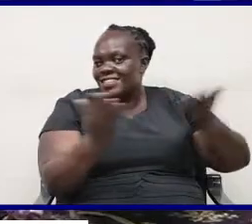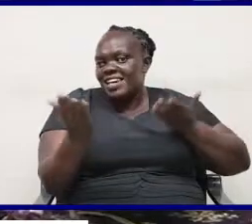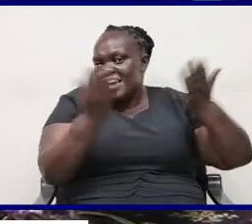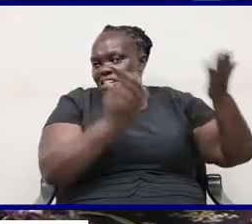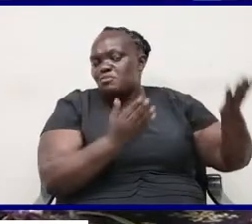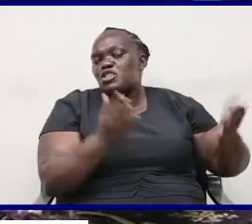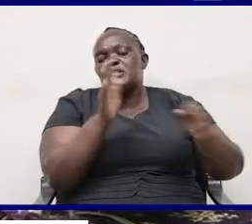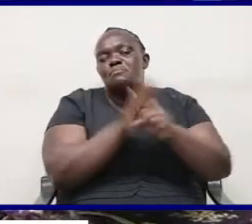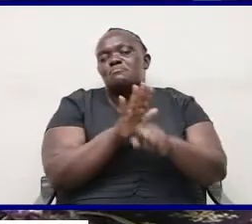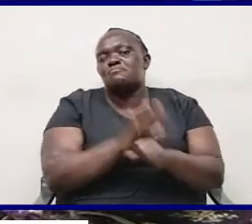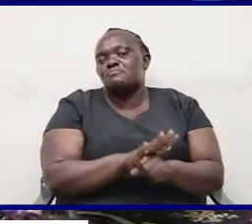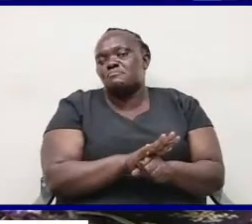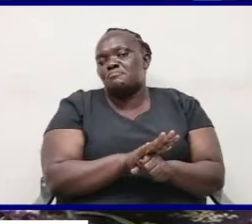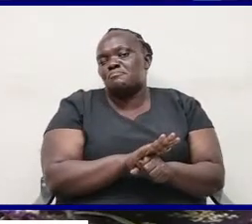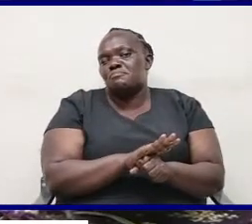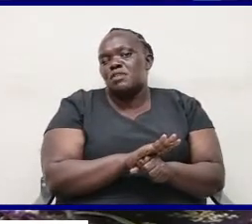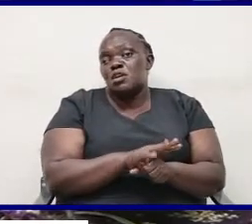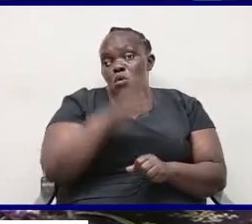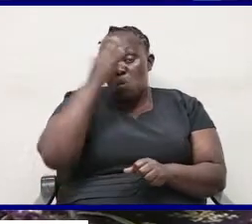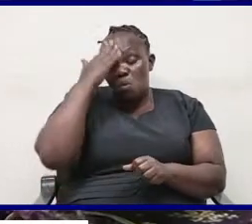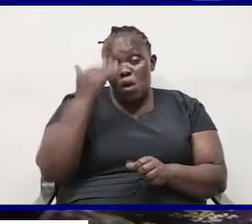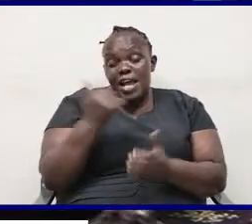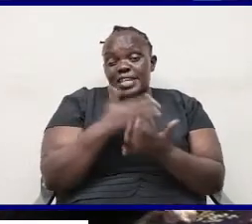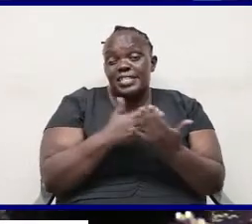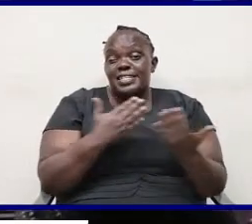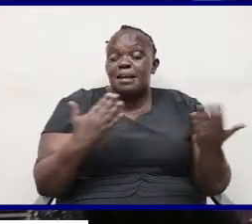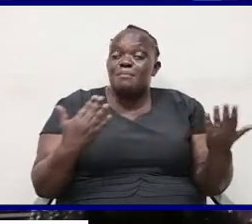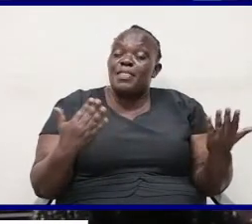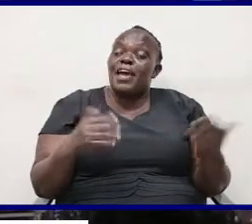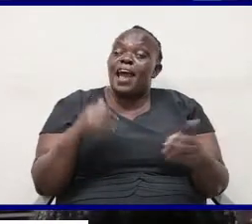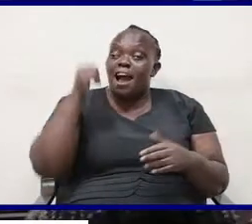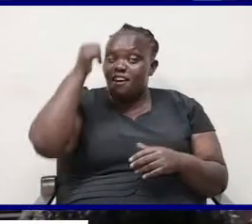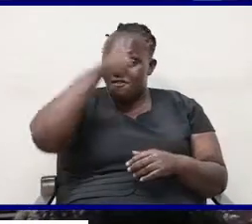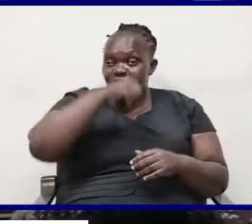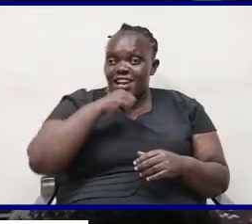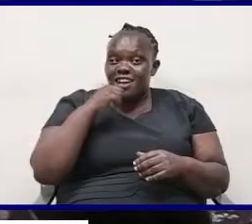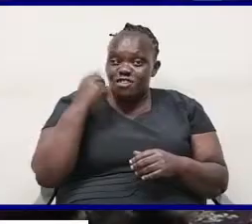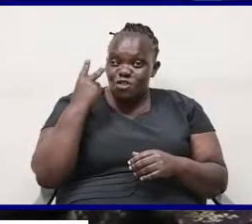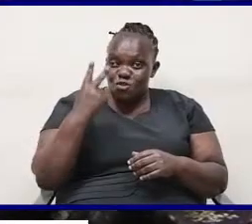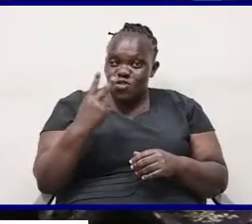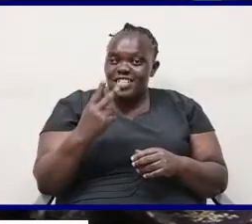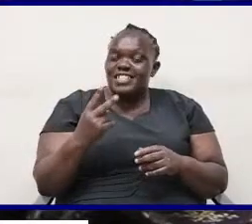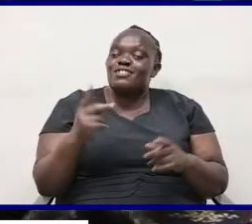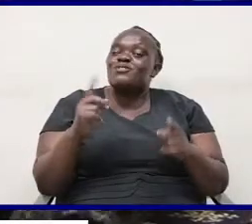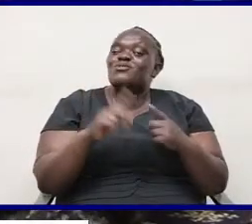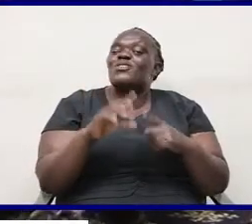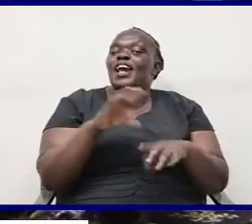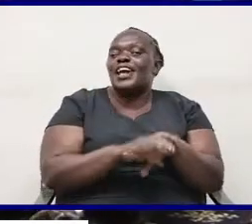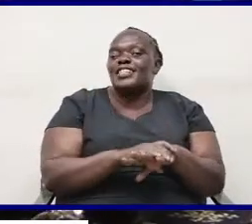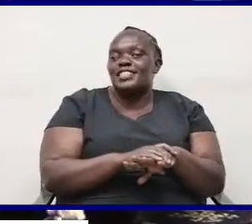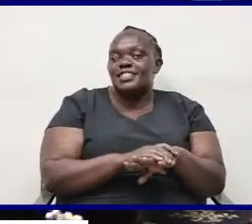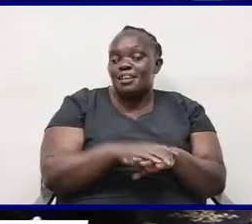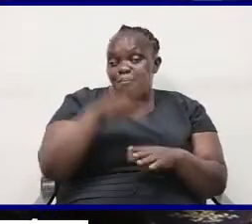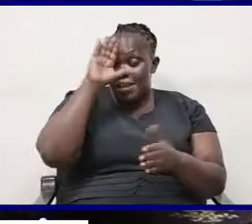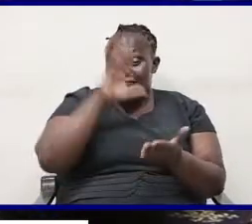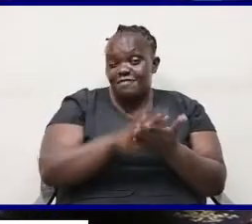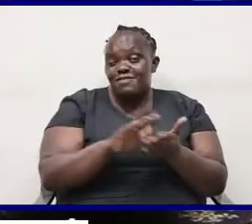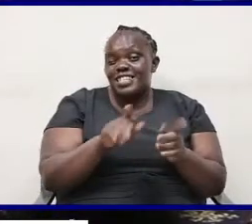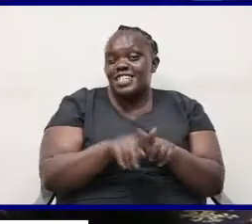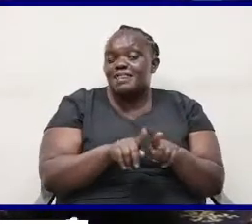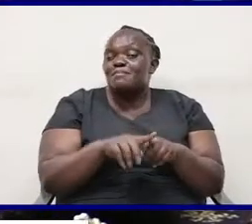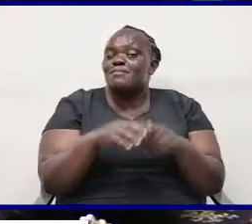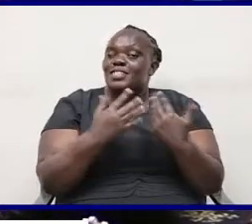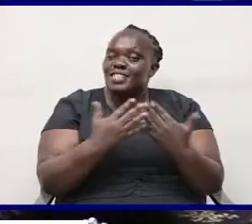much, both from because there's something Africa looks up to Kenya for. They believe as long